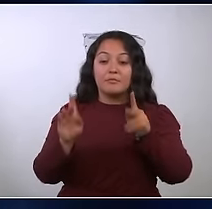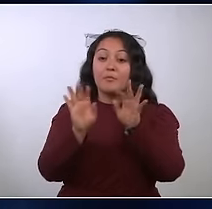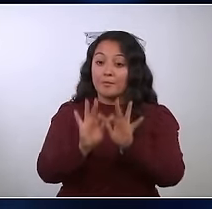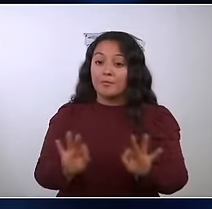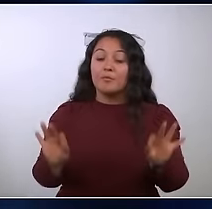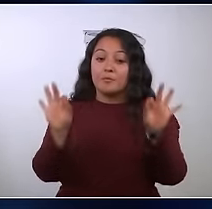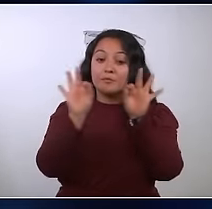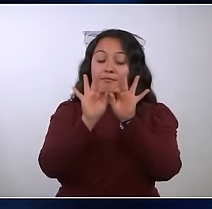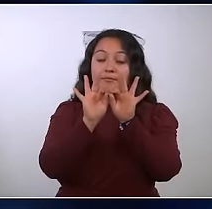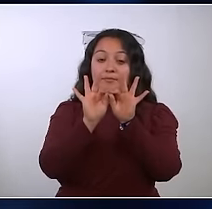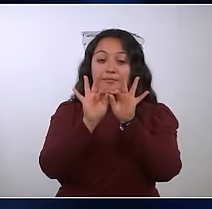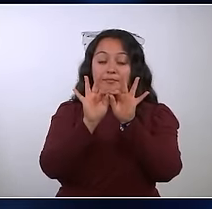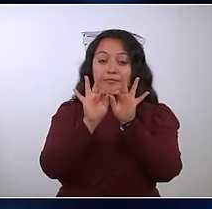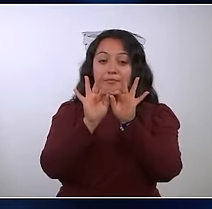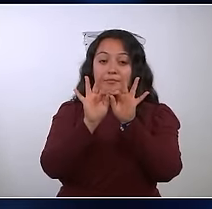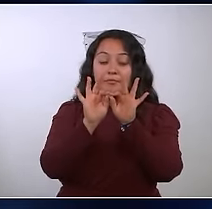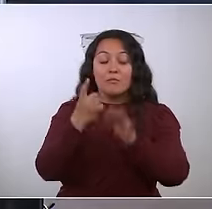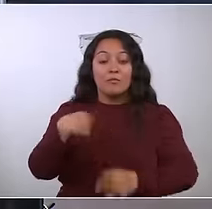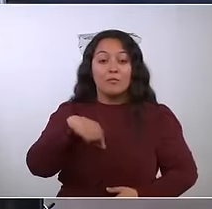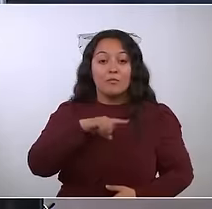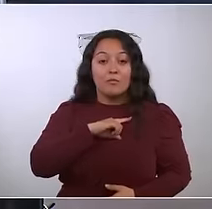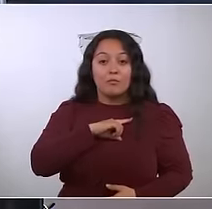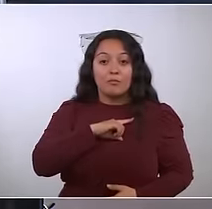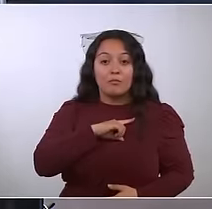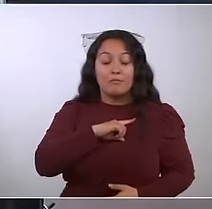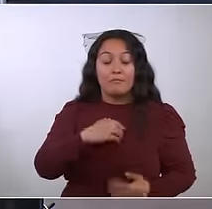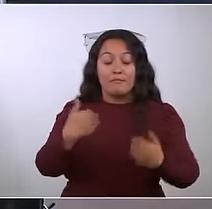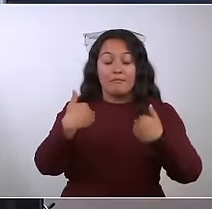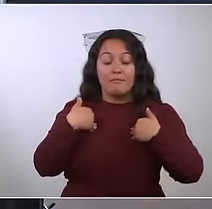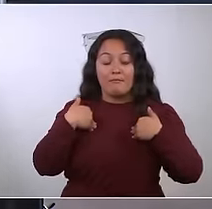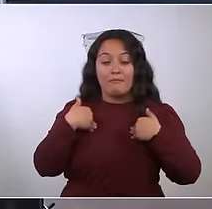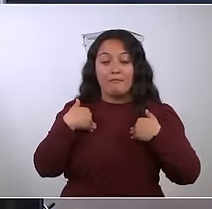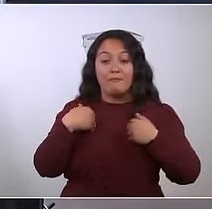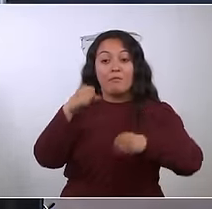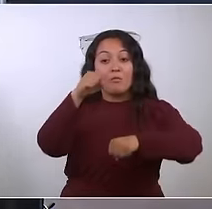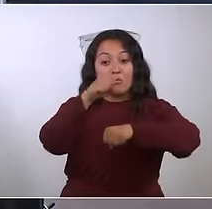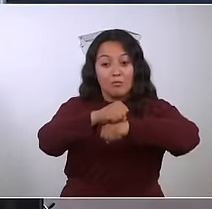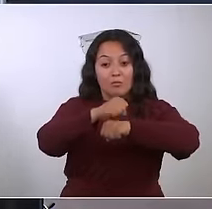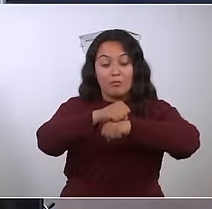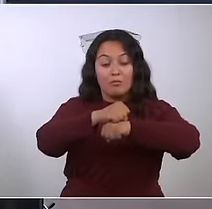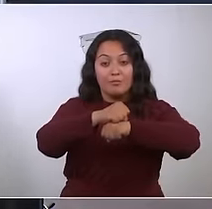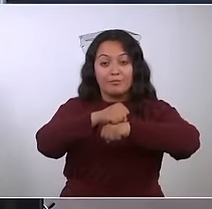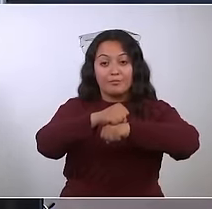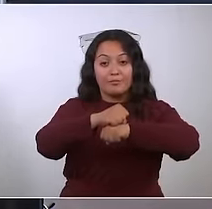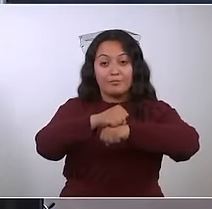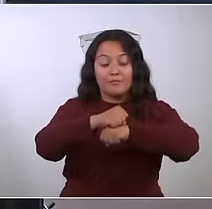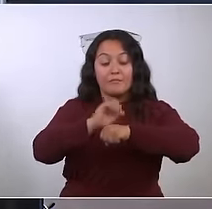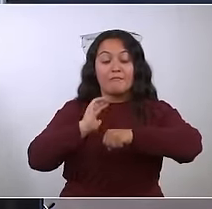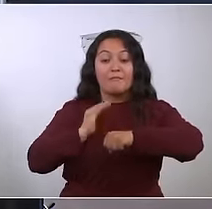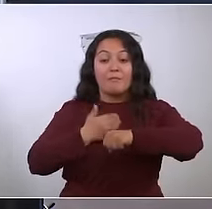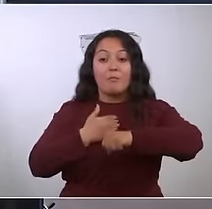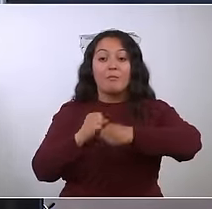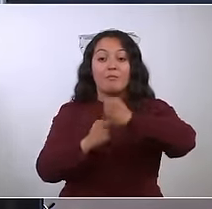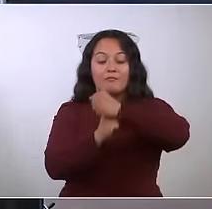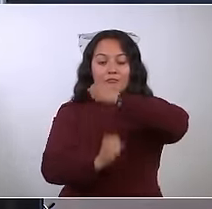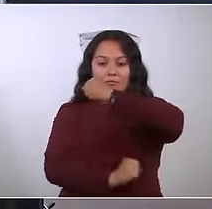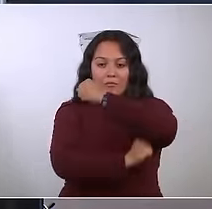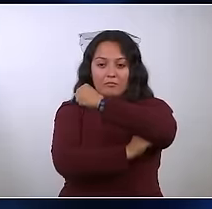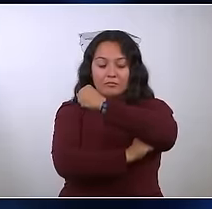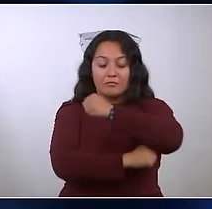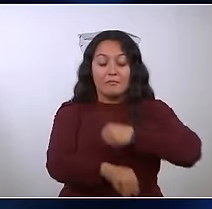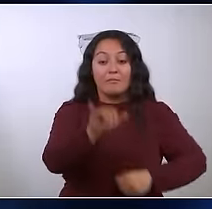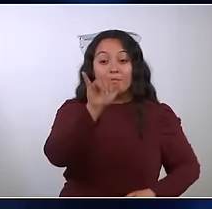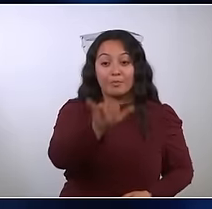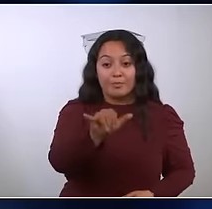pero más importante, we are standing upon a rock. Estamos sobre una roca. And that rock we will build his